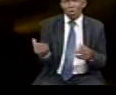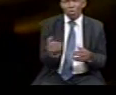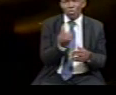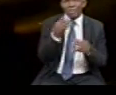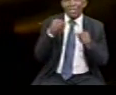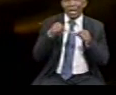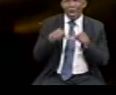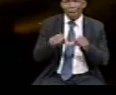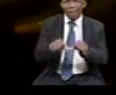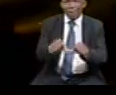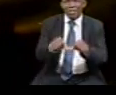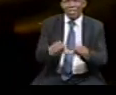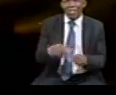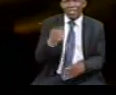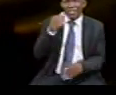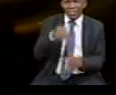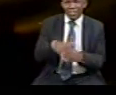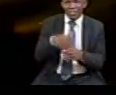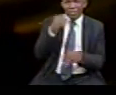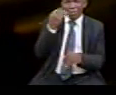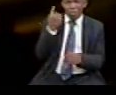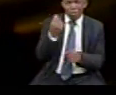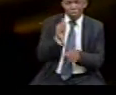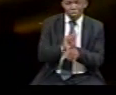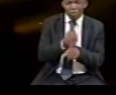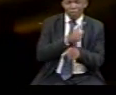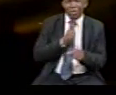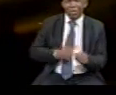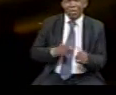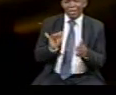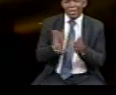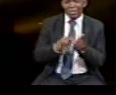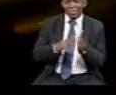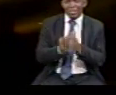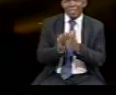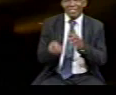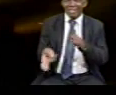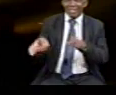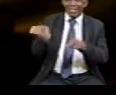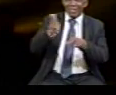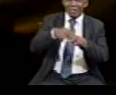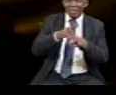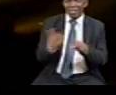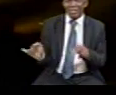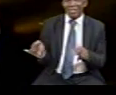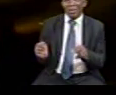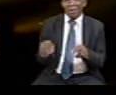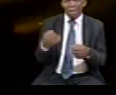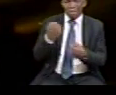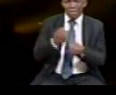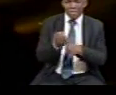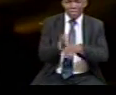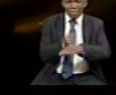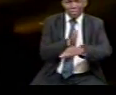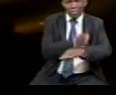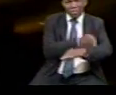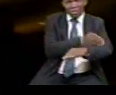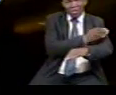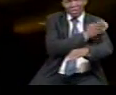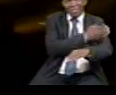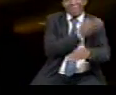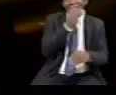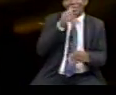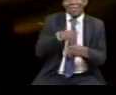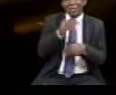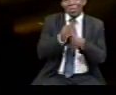the work of the Lord. What it means by abounding? Increasing. Making progress. You were doing this for God today. Tomorrow you went to